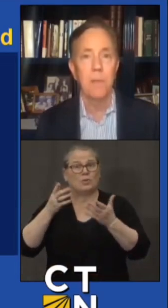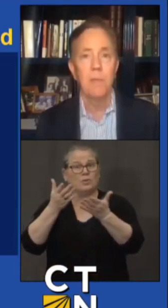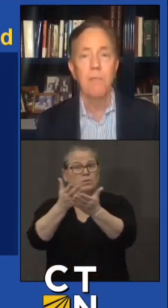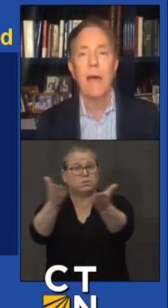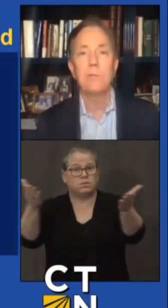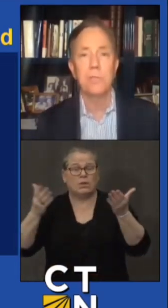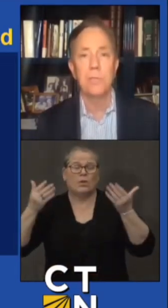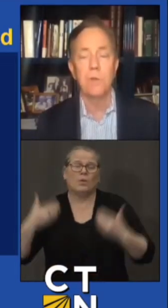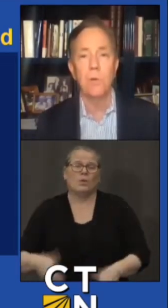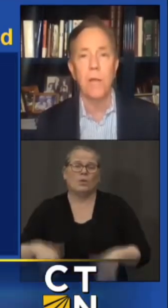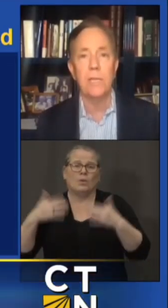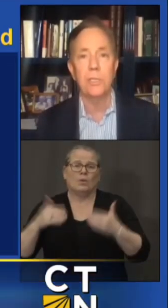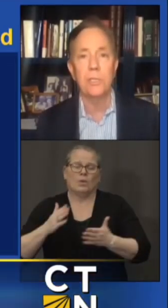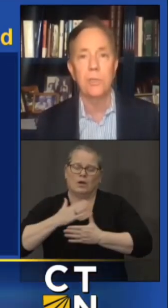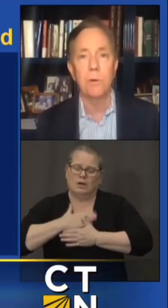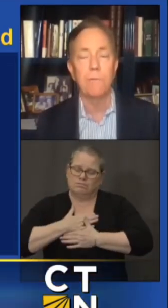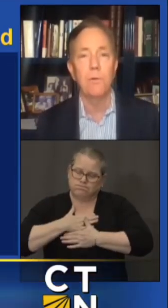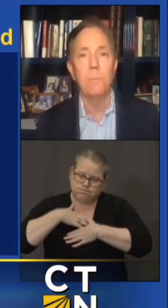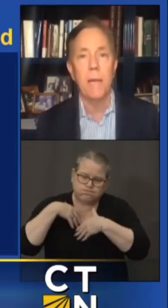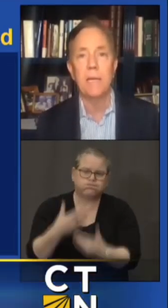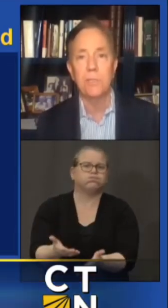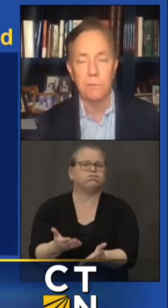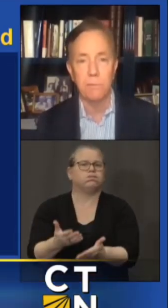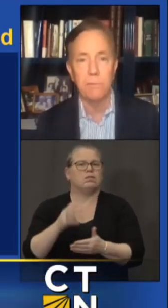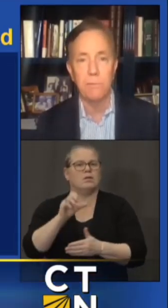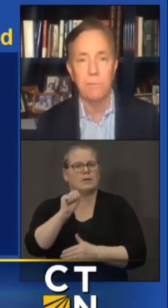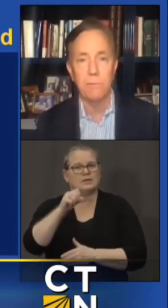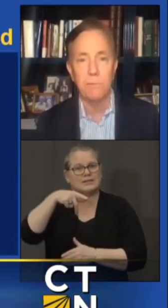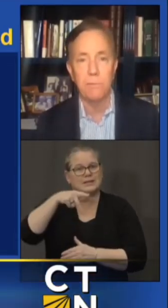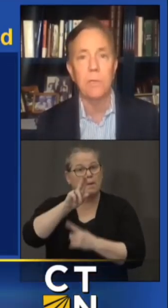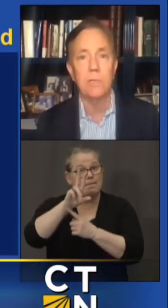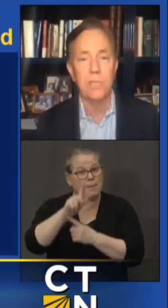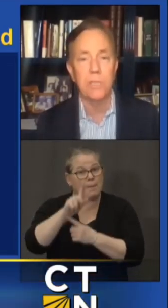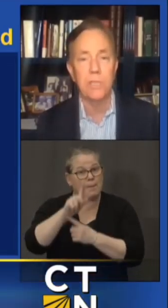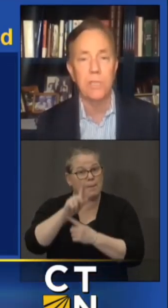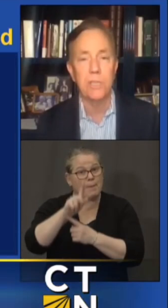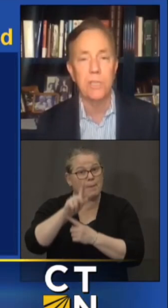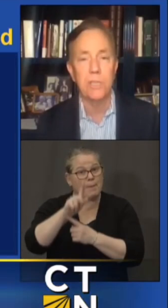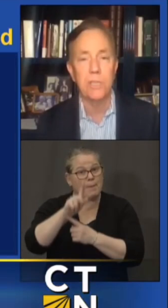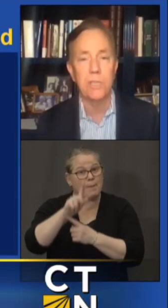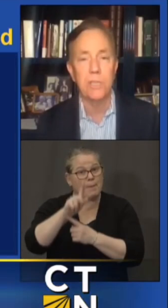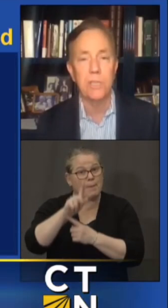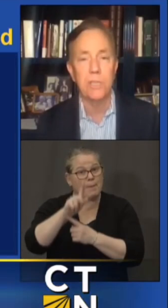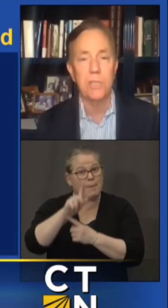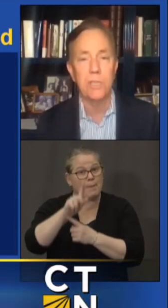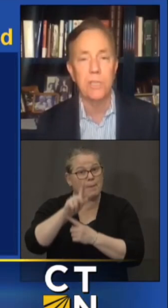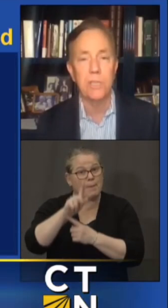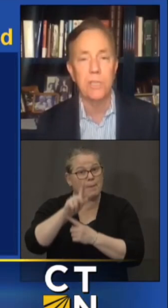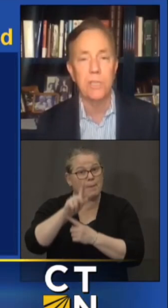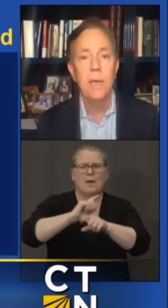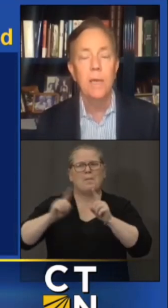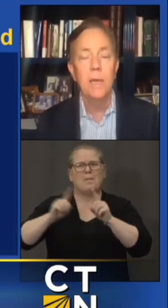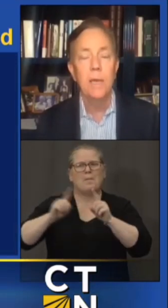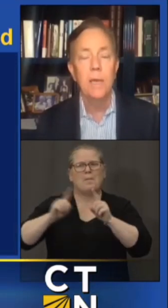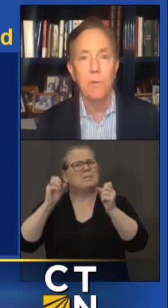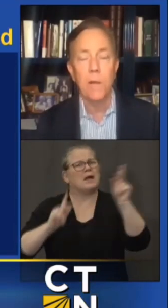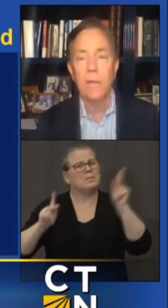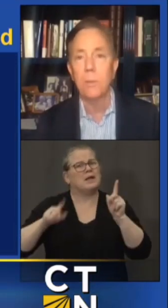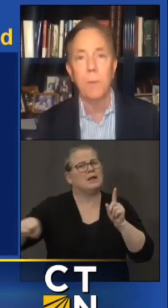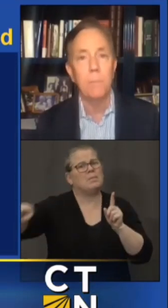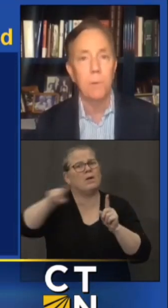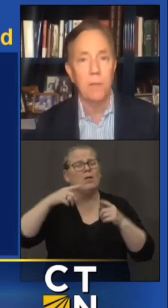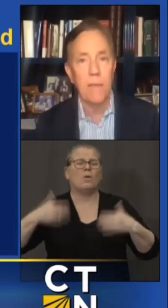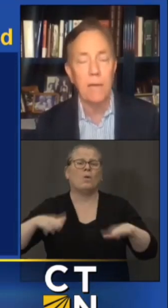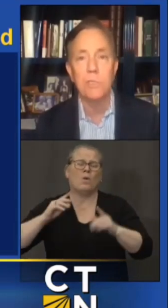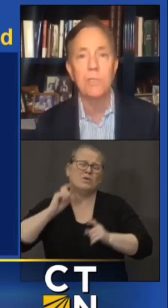the thousands of donations to our food banks and Food Share and Salvation Army and United Way, getting food out